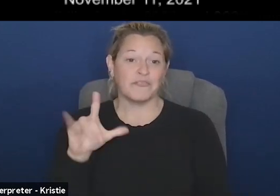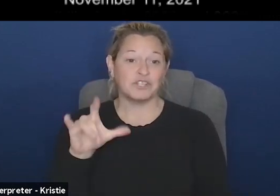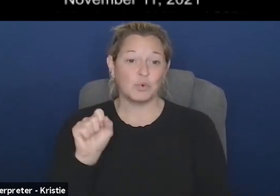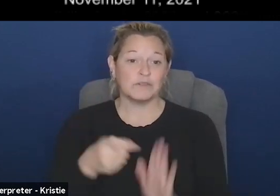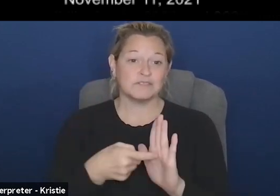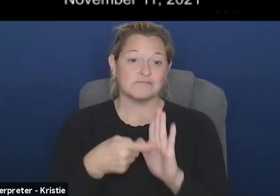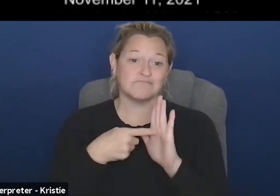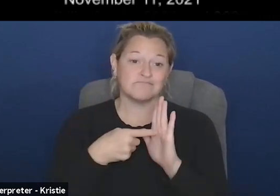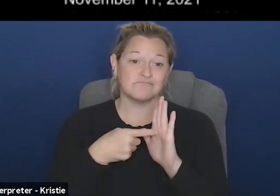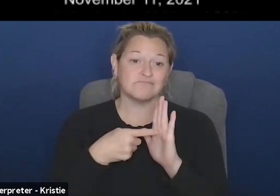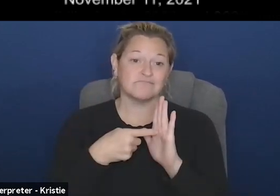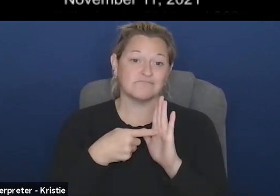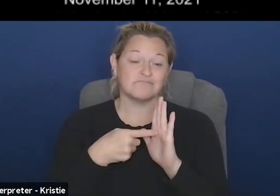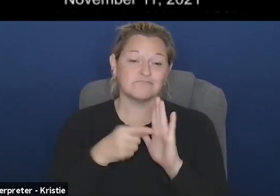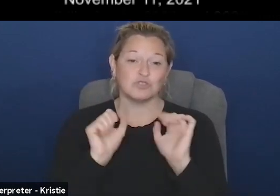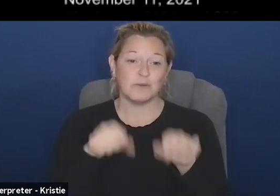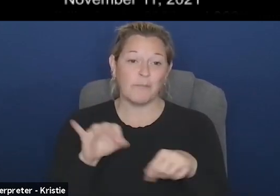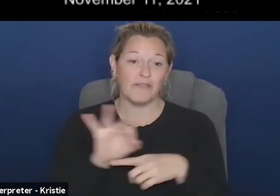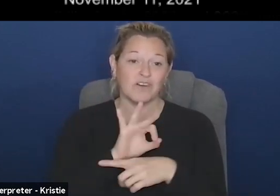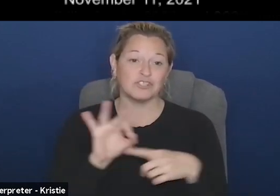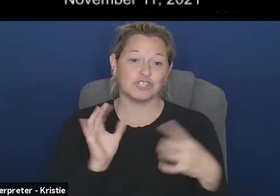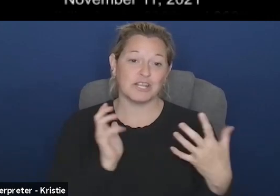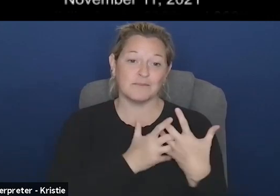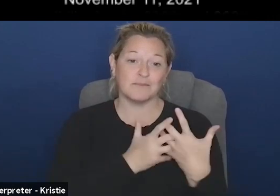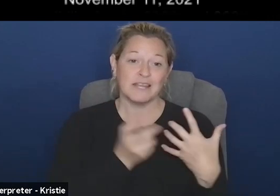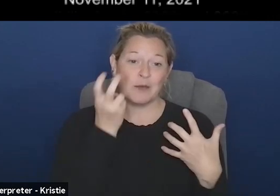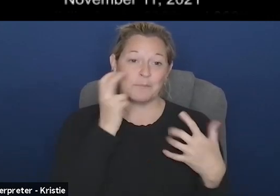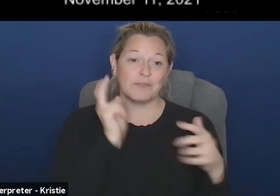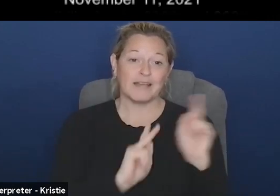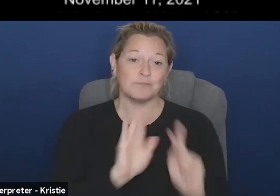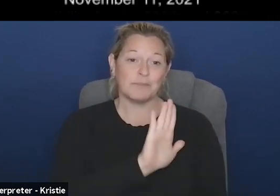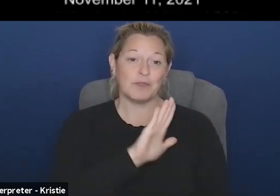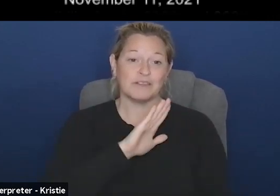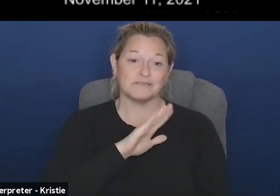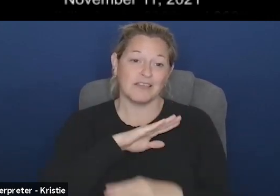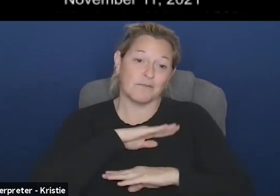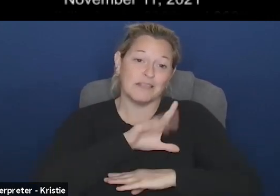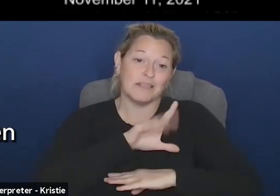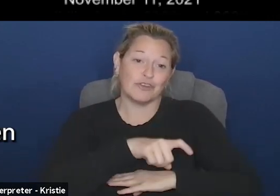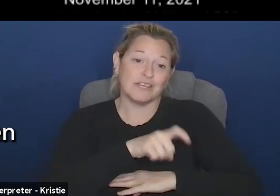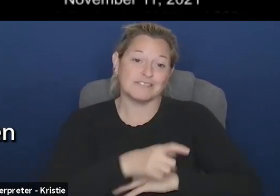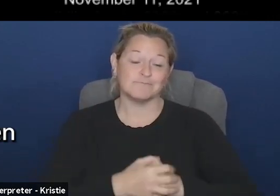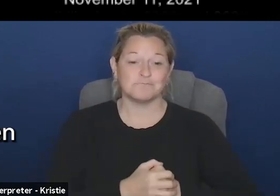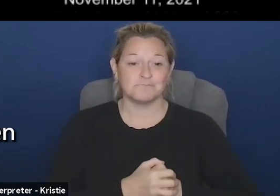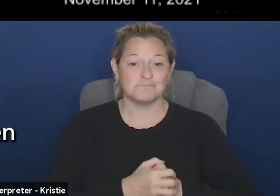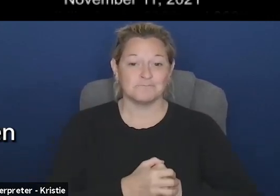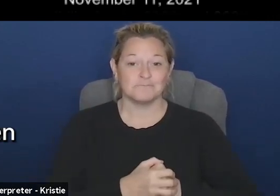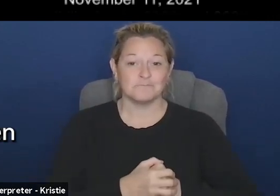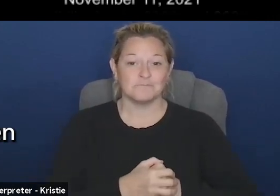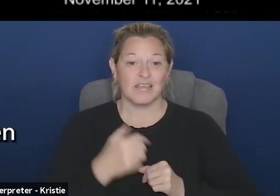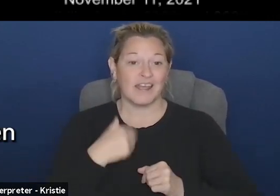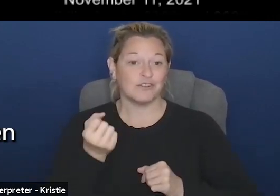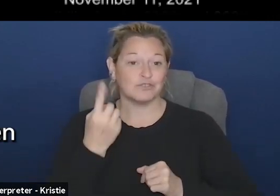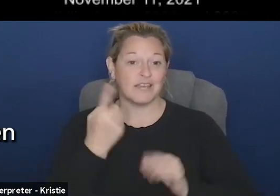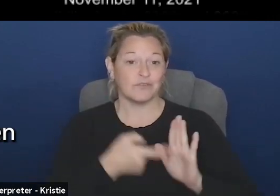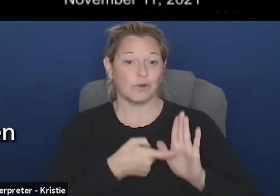have a very specific kind of insight into the requirements for